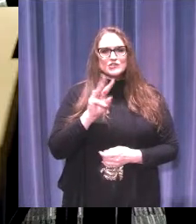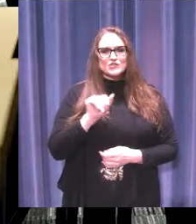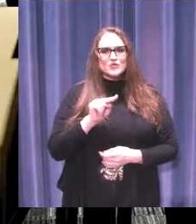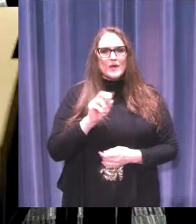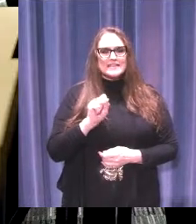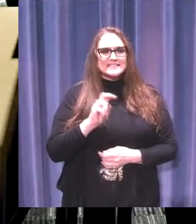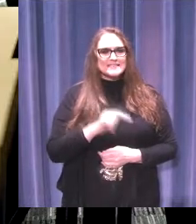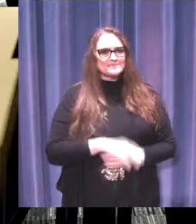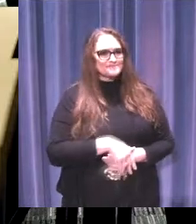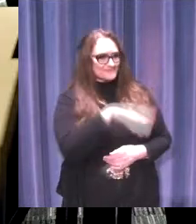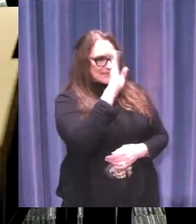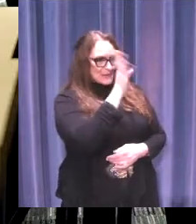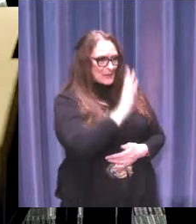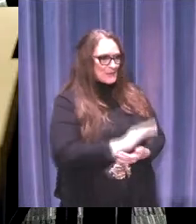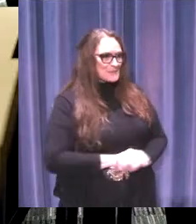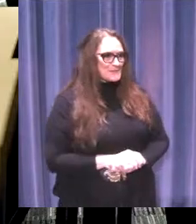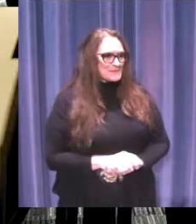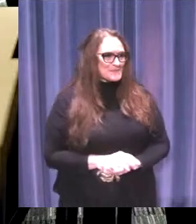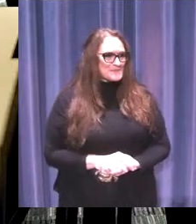Hello.